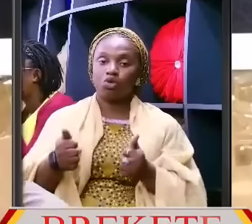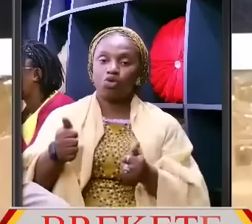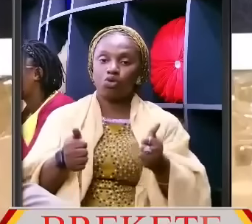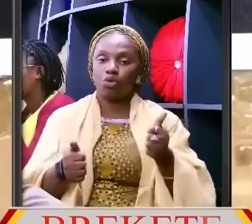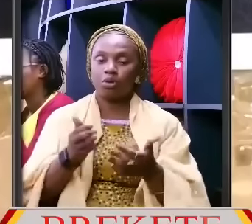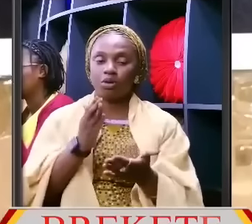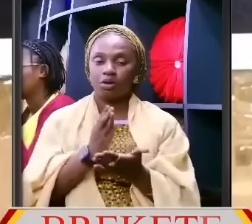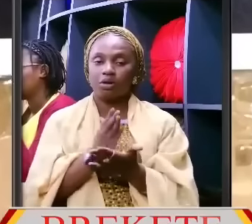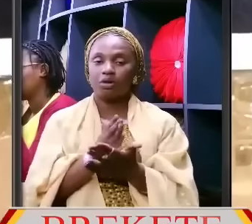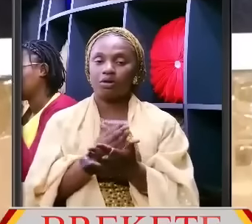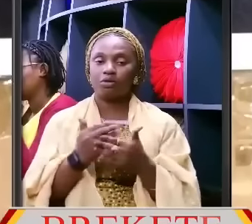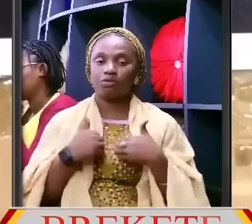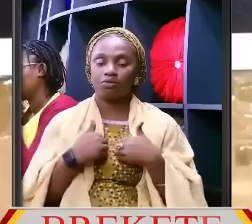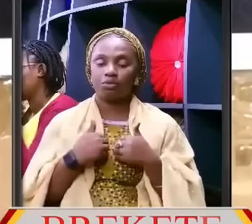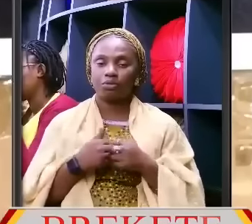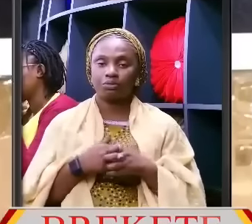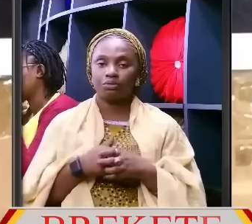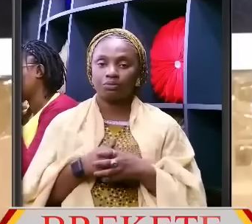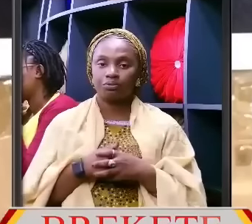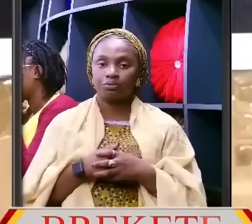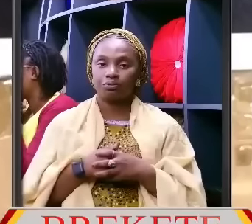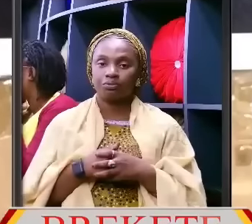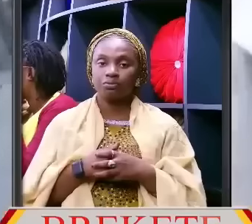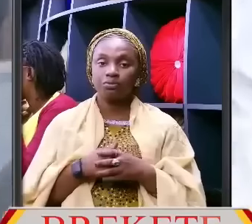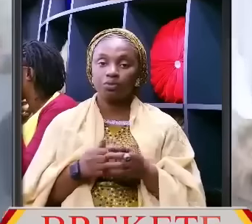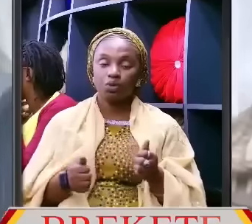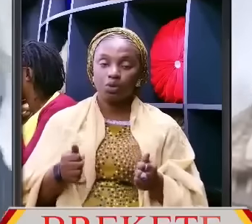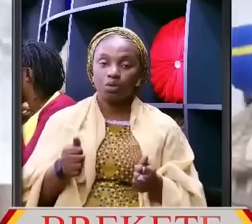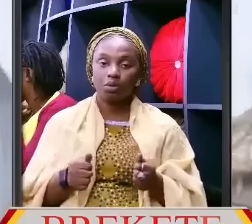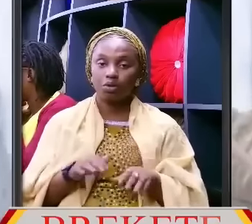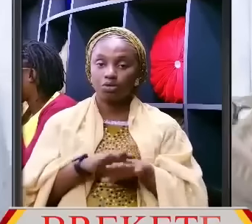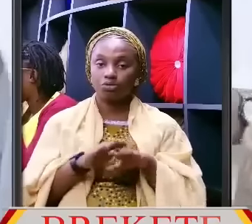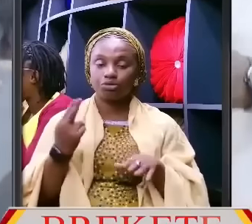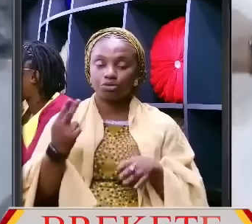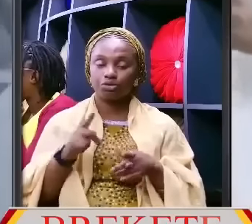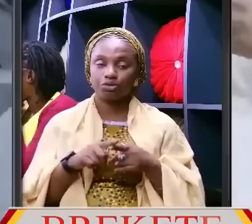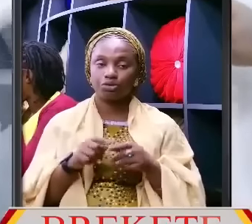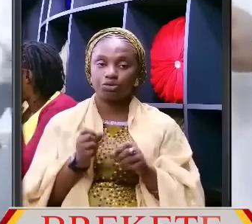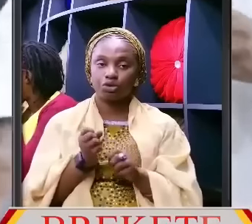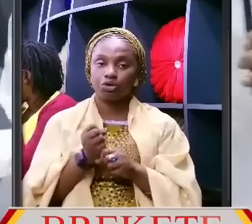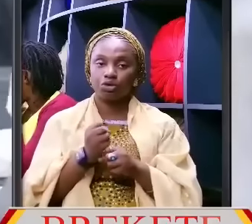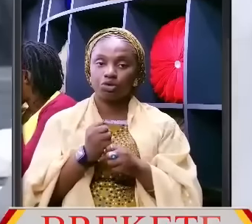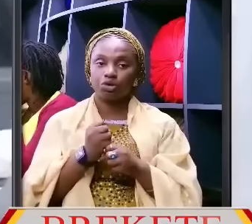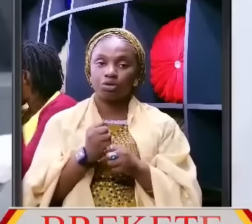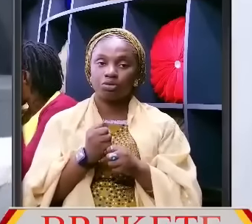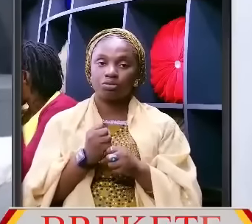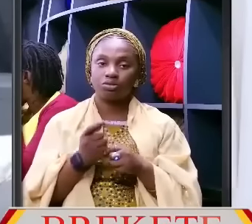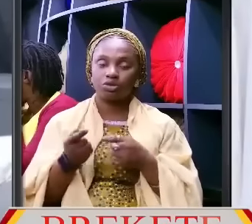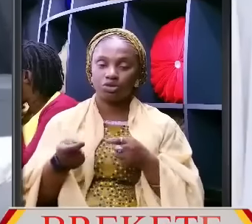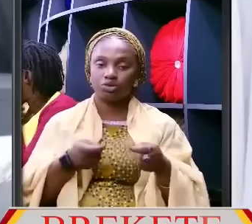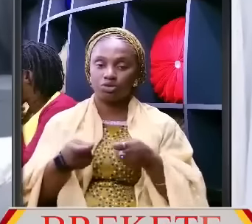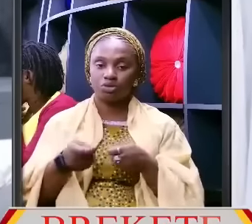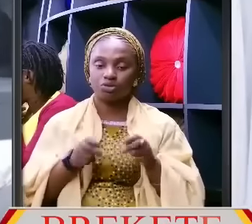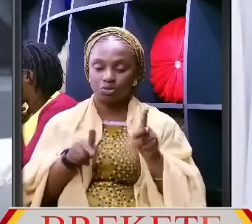They don't modernize her. Wheelbarrow no they control person again. He put break.